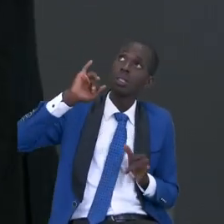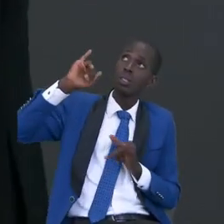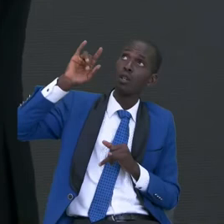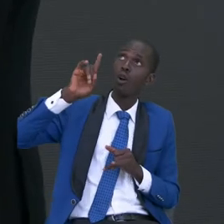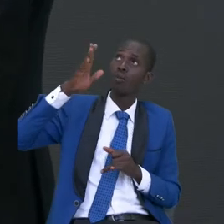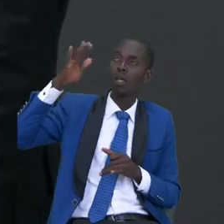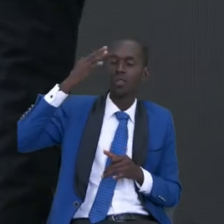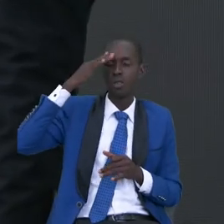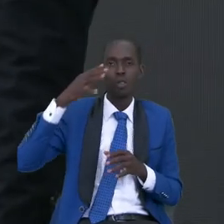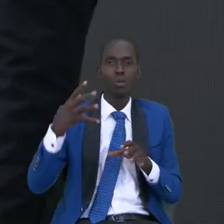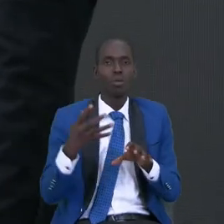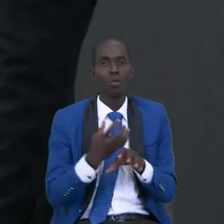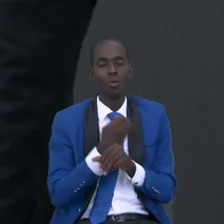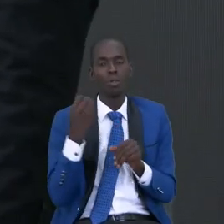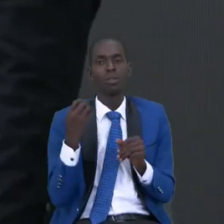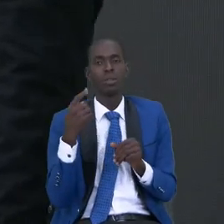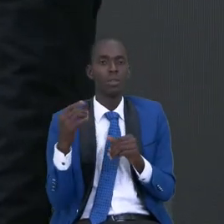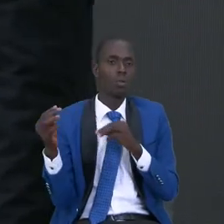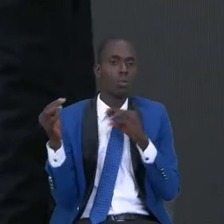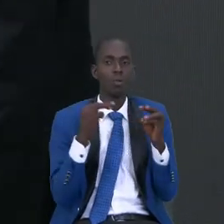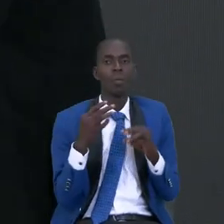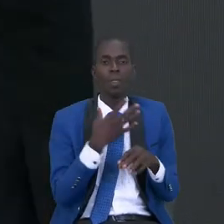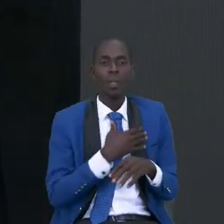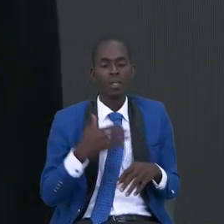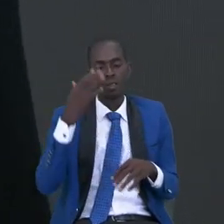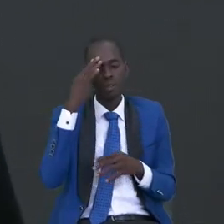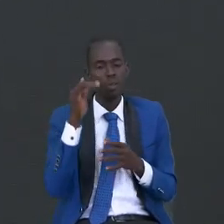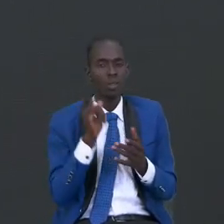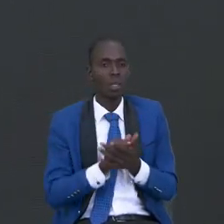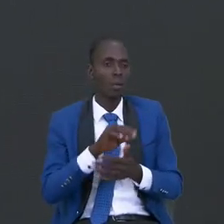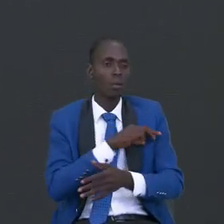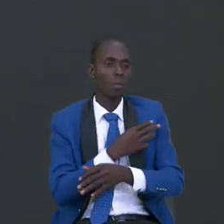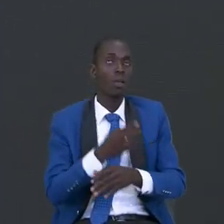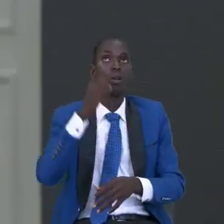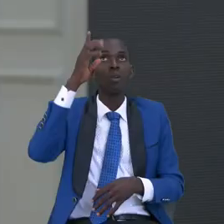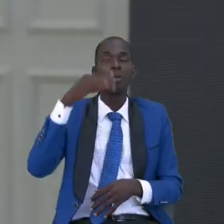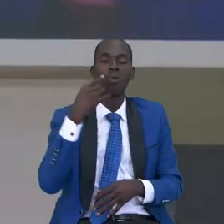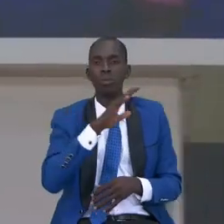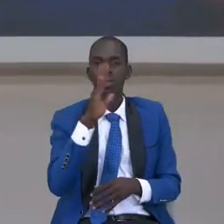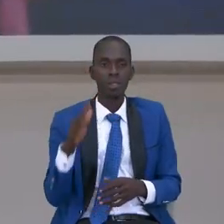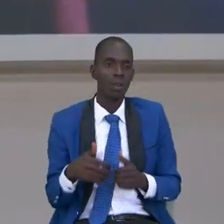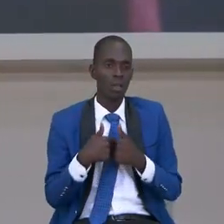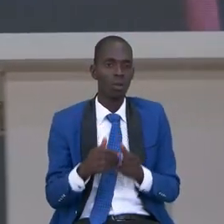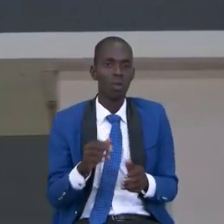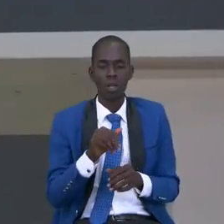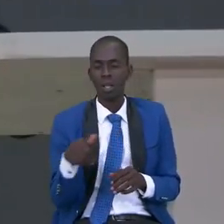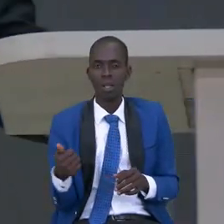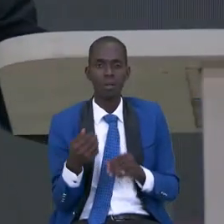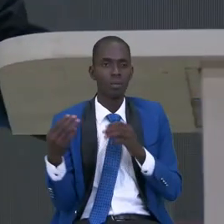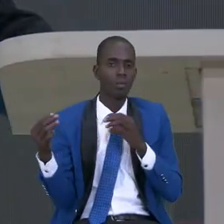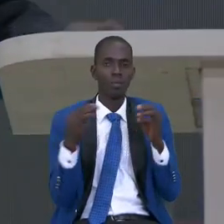that the mighty God, and the mighty God that never lost any battle, he knew that that God was with